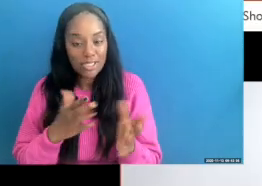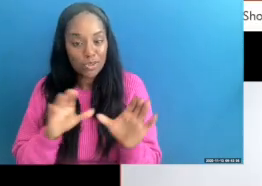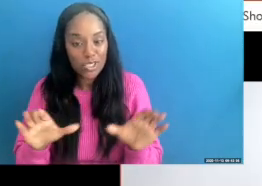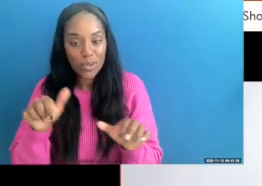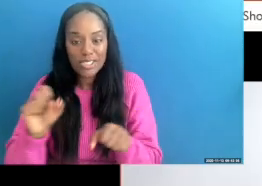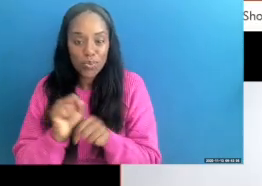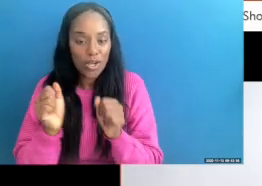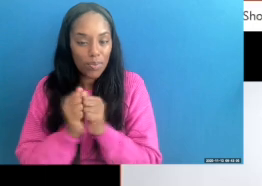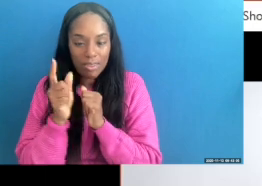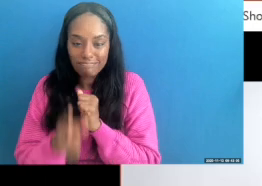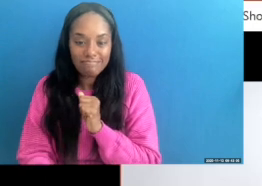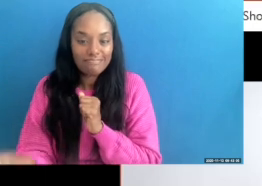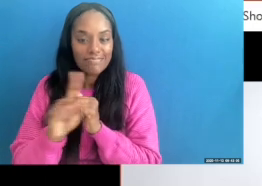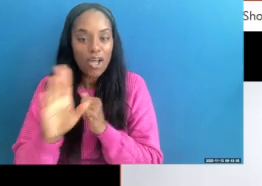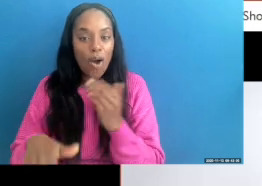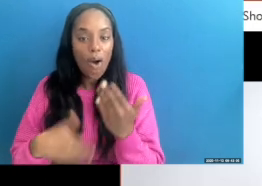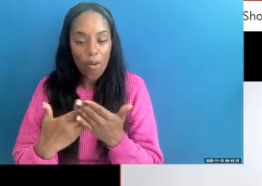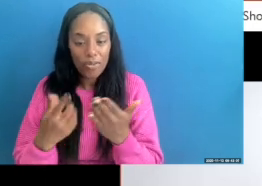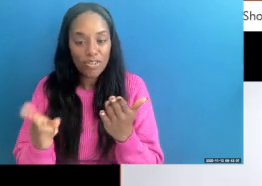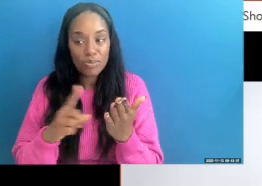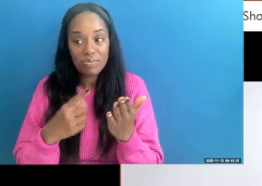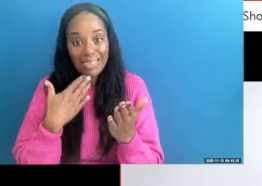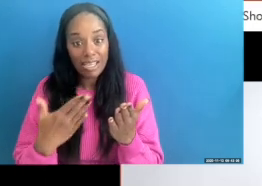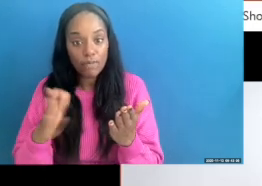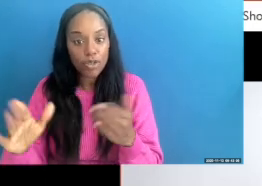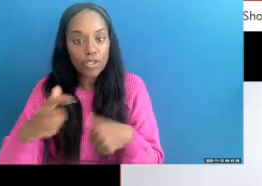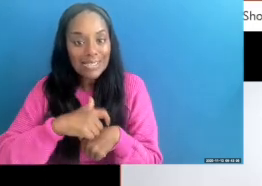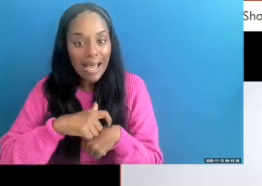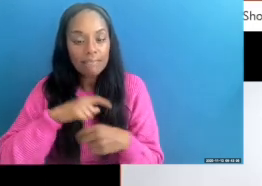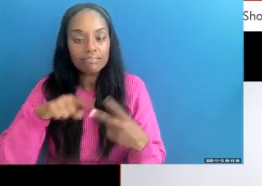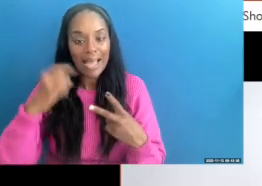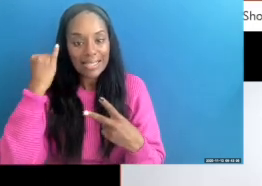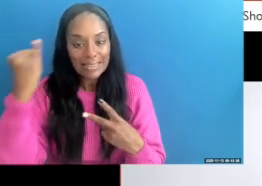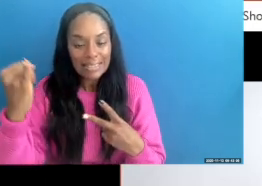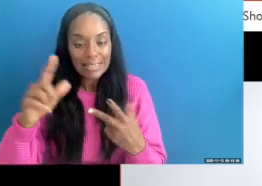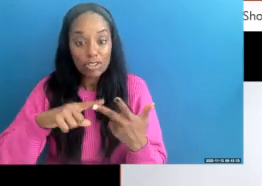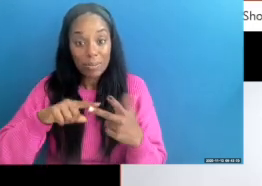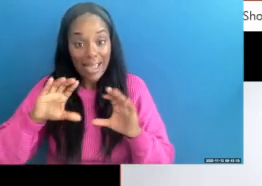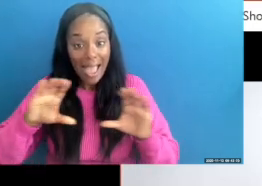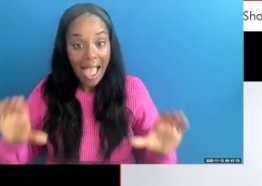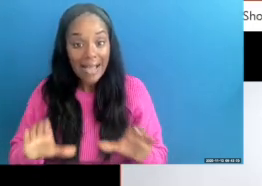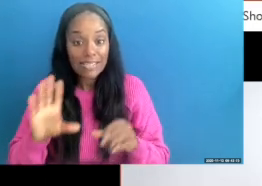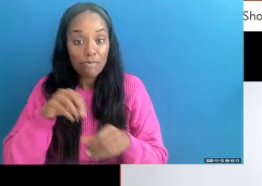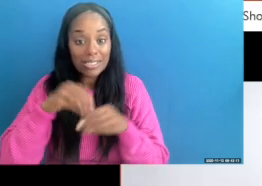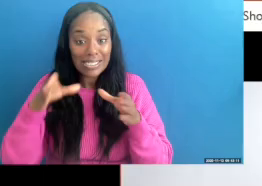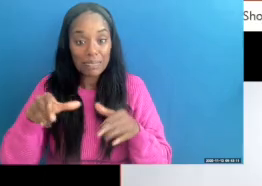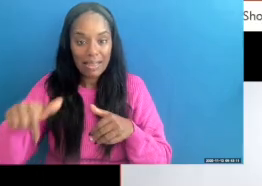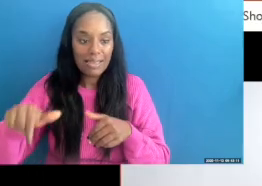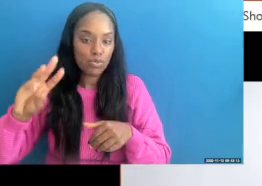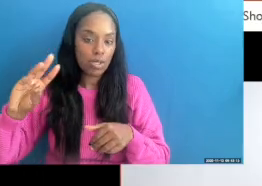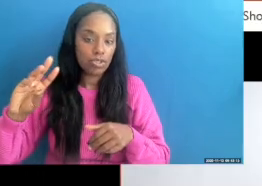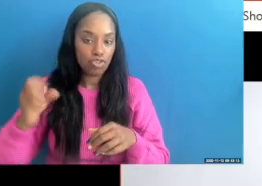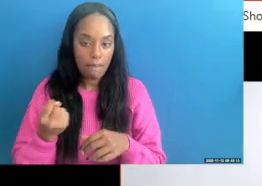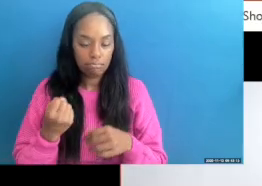of you. So thanks again for your time today, for your ideas. To be an active participant in this workshop is really